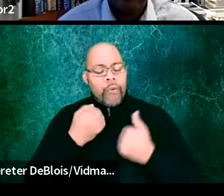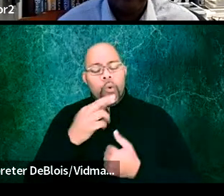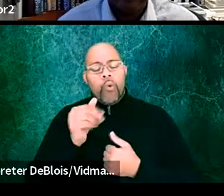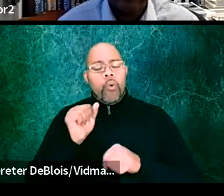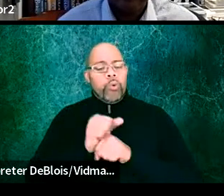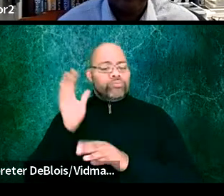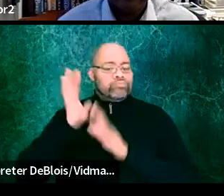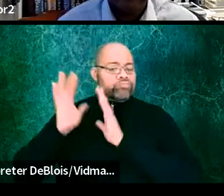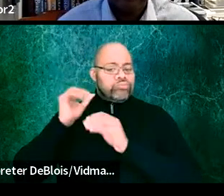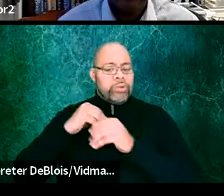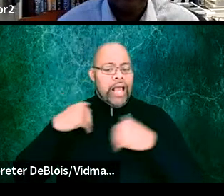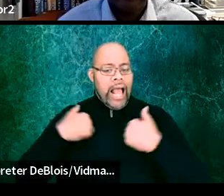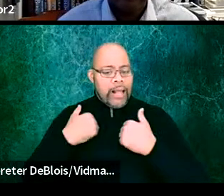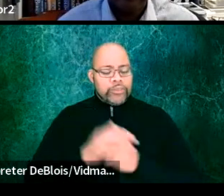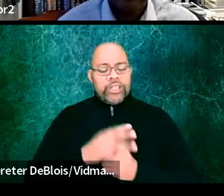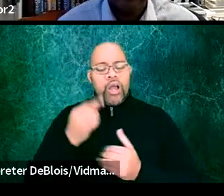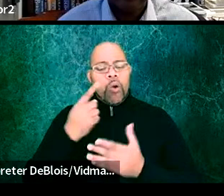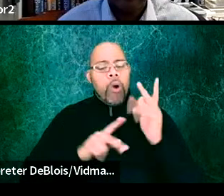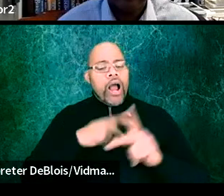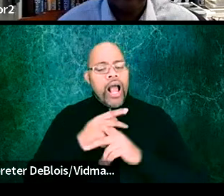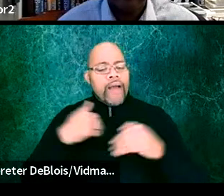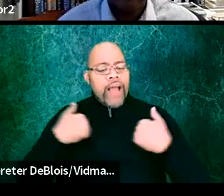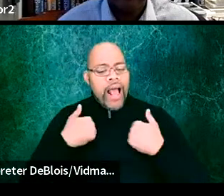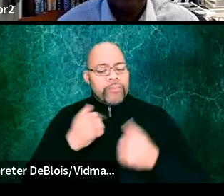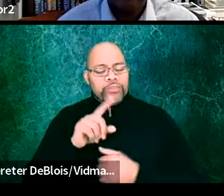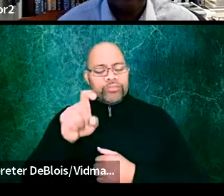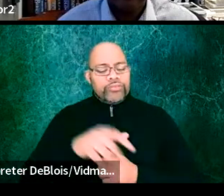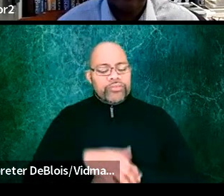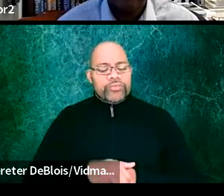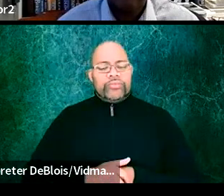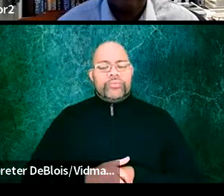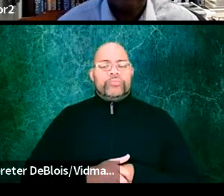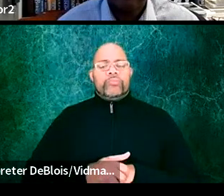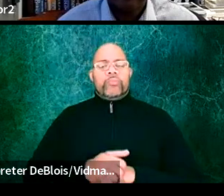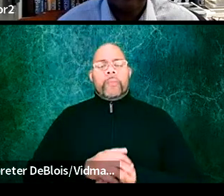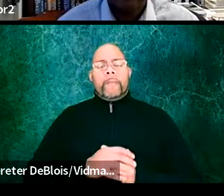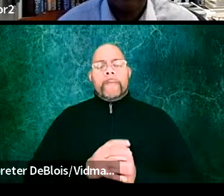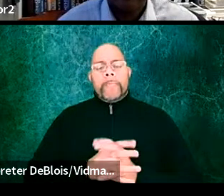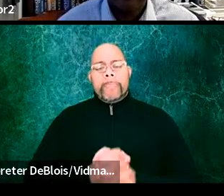with animals in the past, and what type of animals?